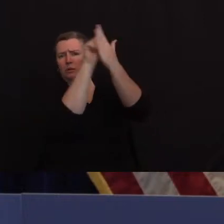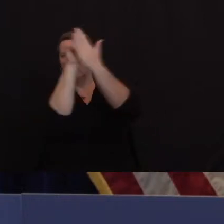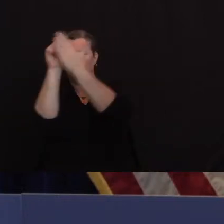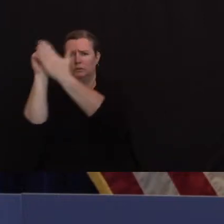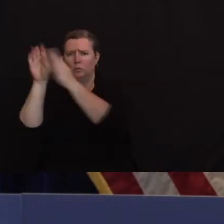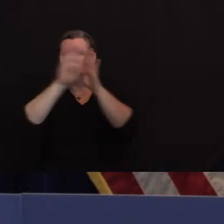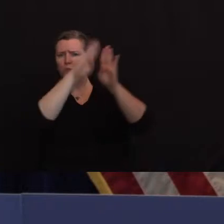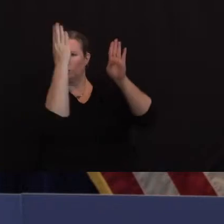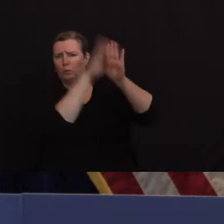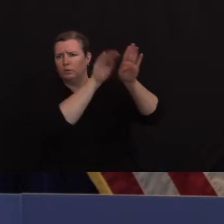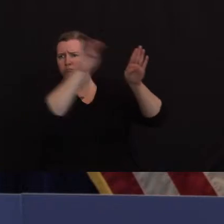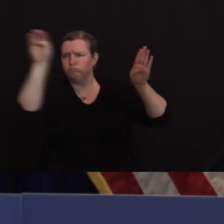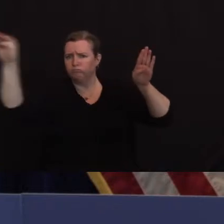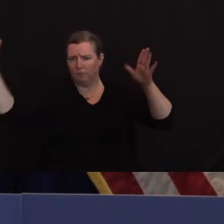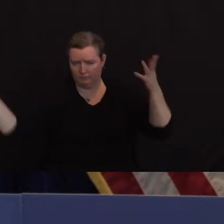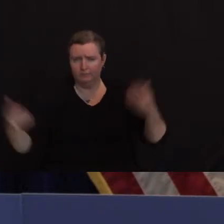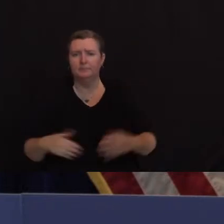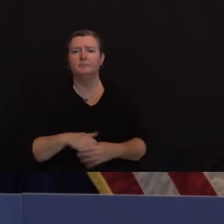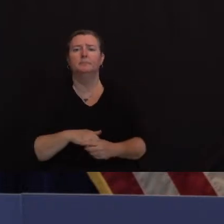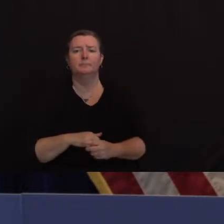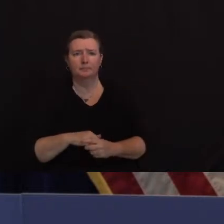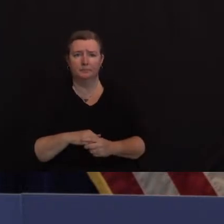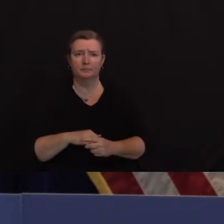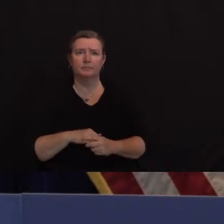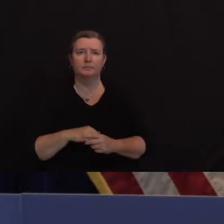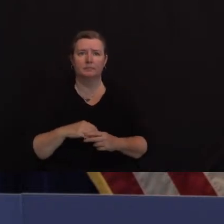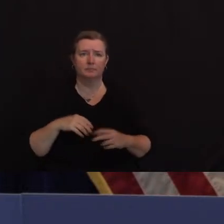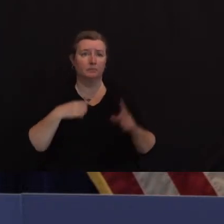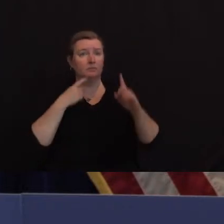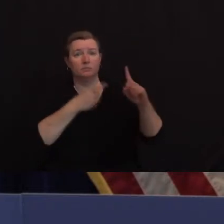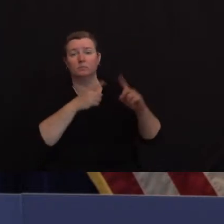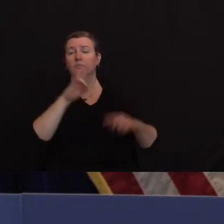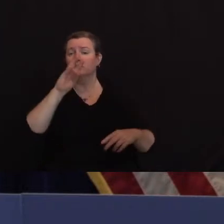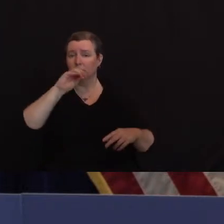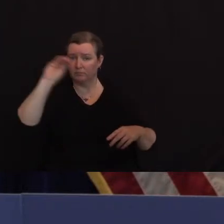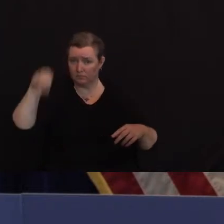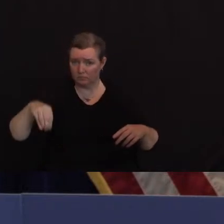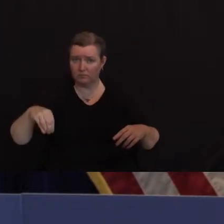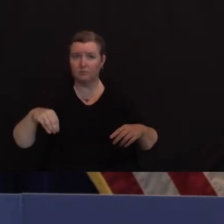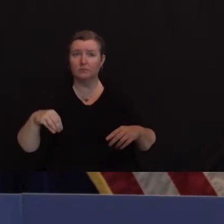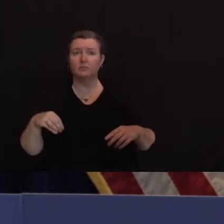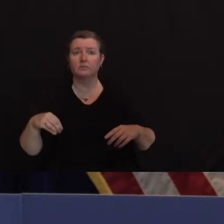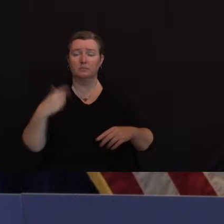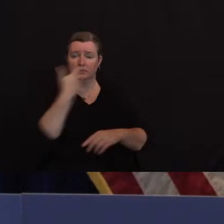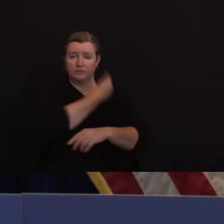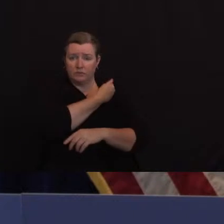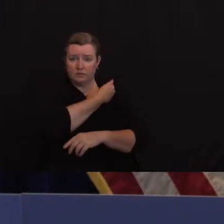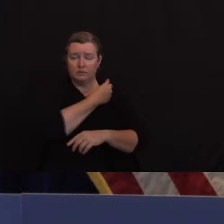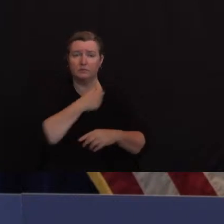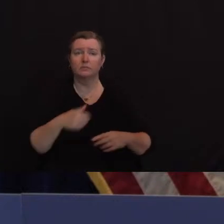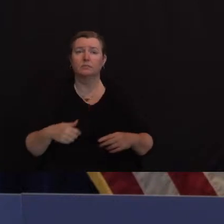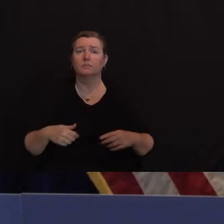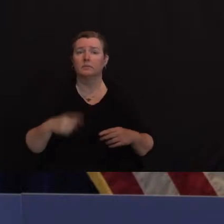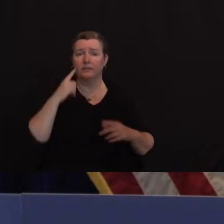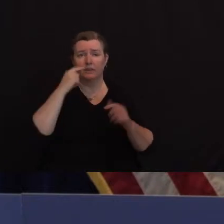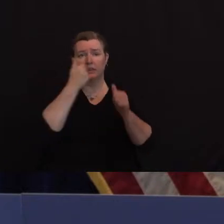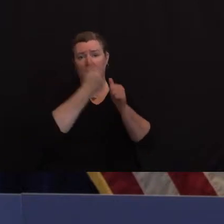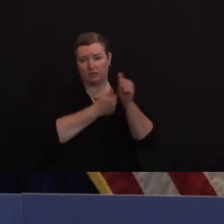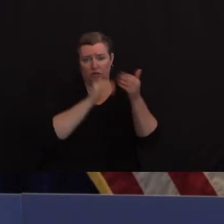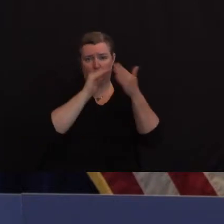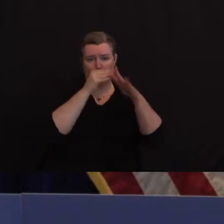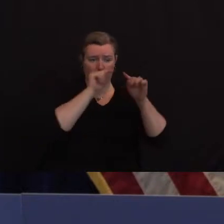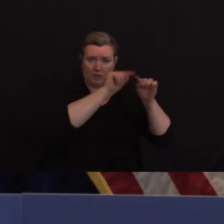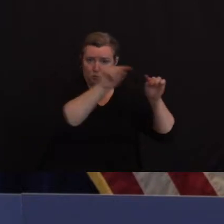eligible individuals in every municipality. At the start, we were